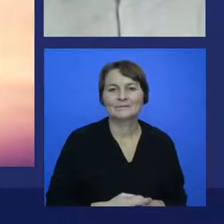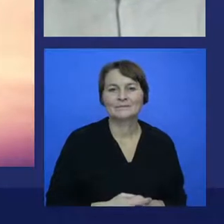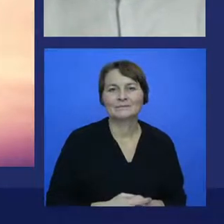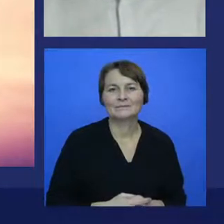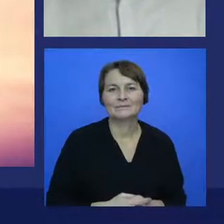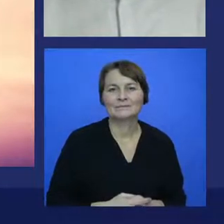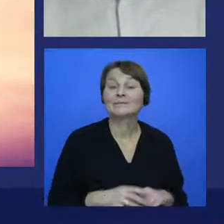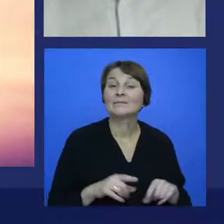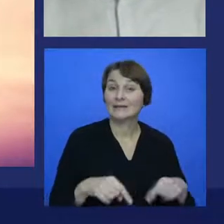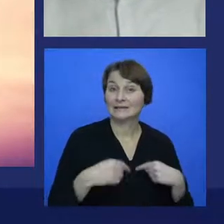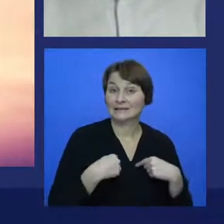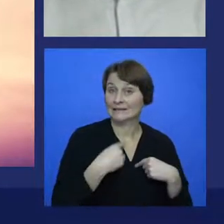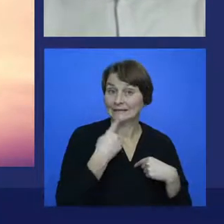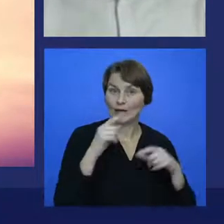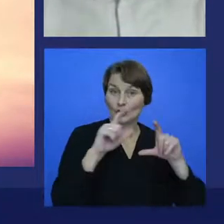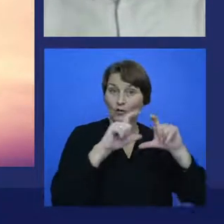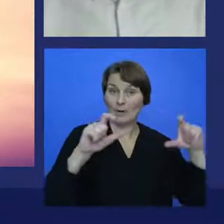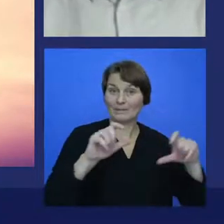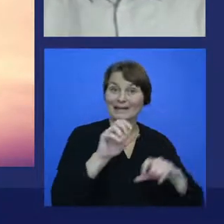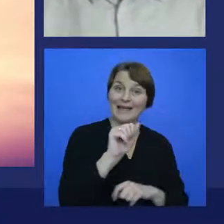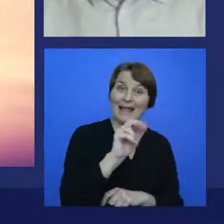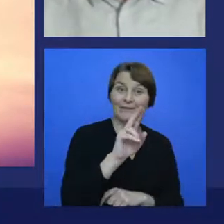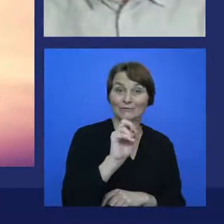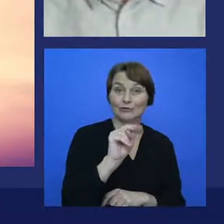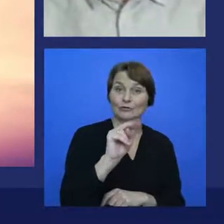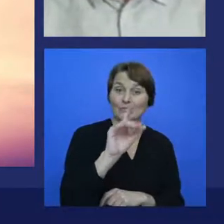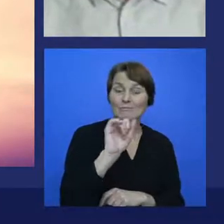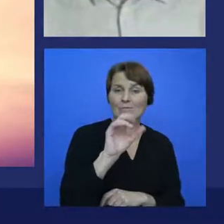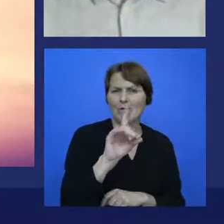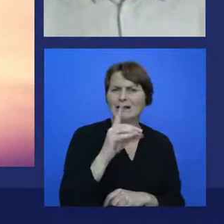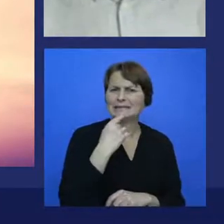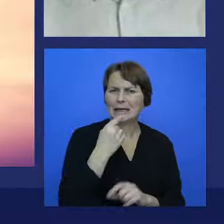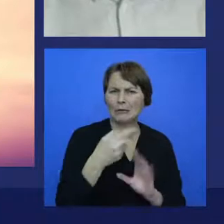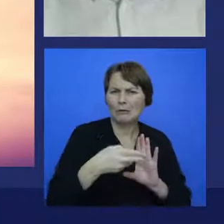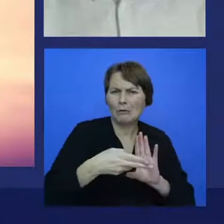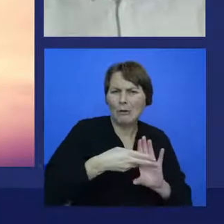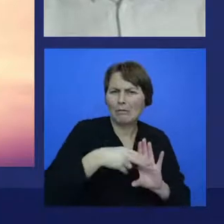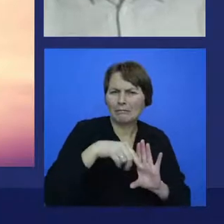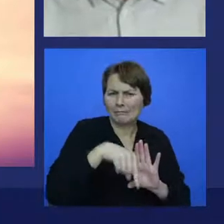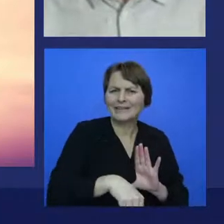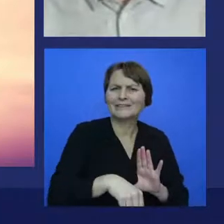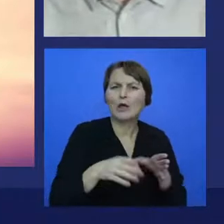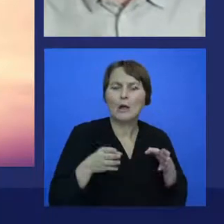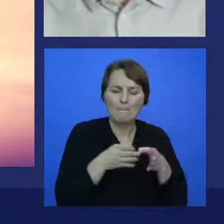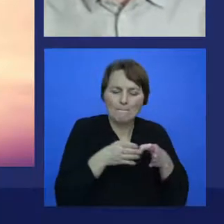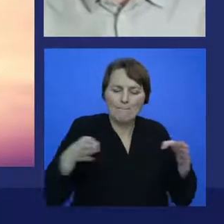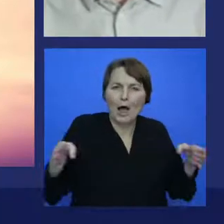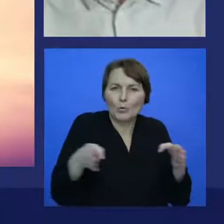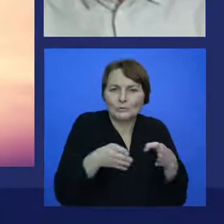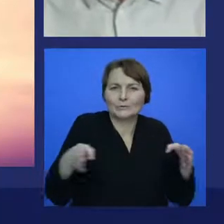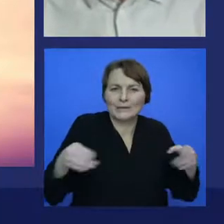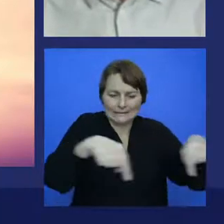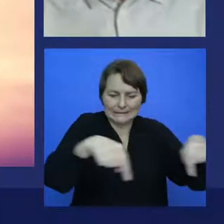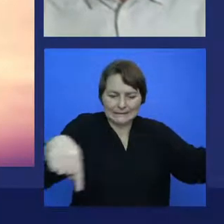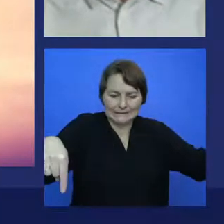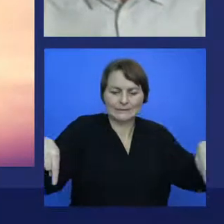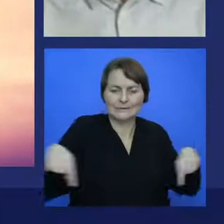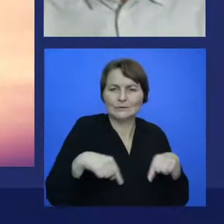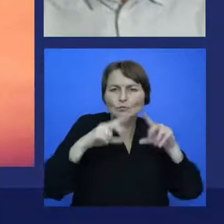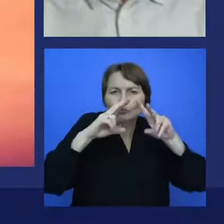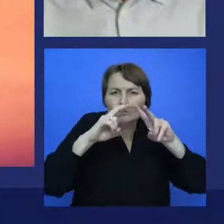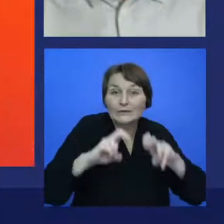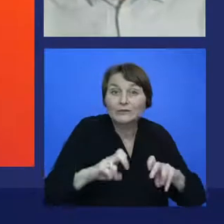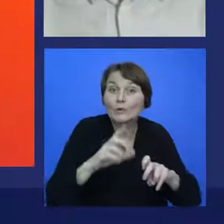our experiences without boundaries research. So you can go to the website and look this up and have a further read if you are interested.